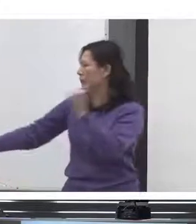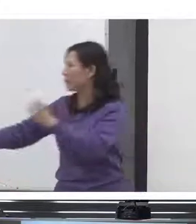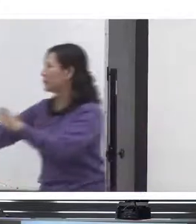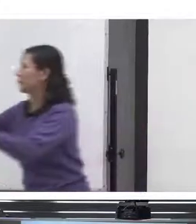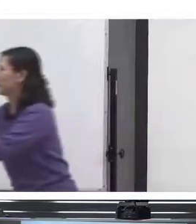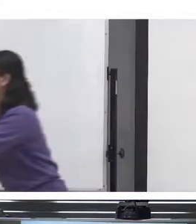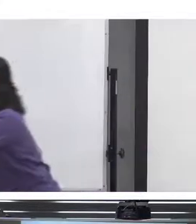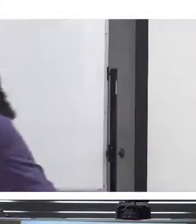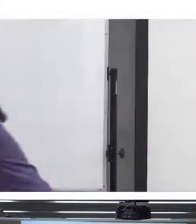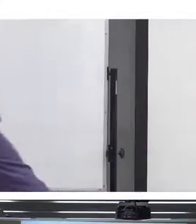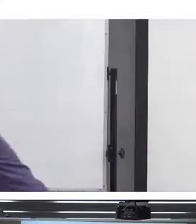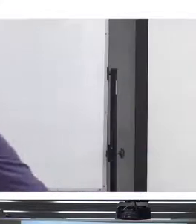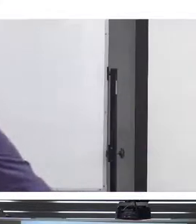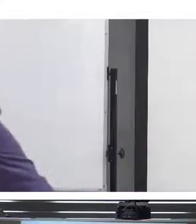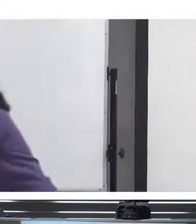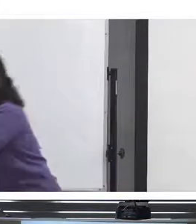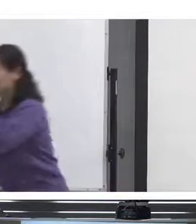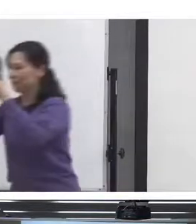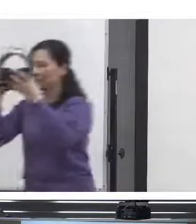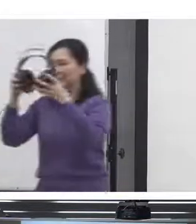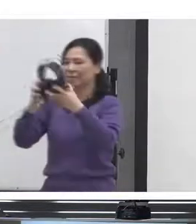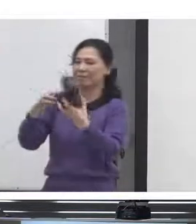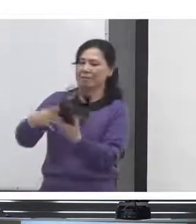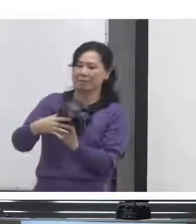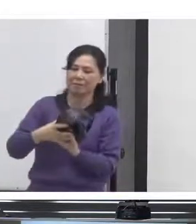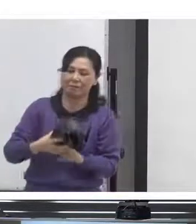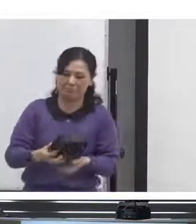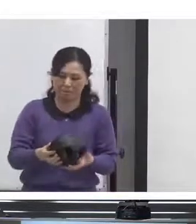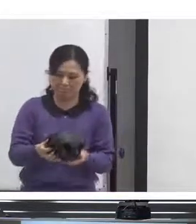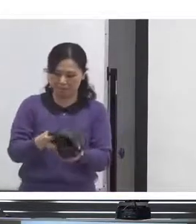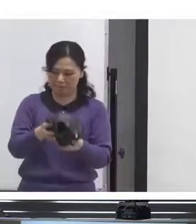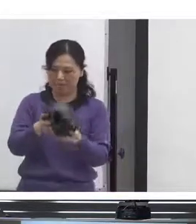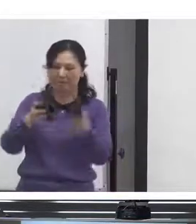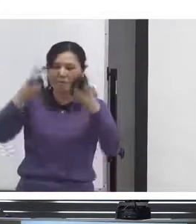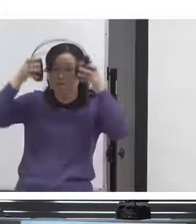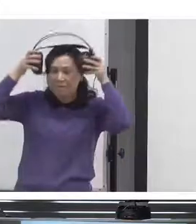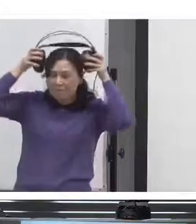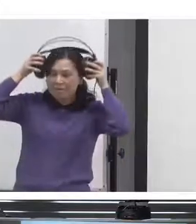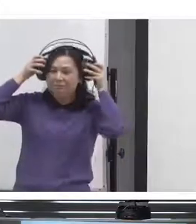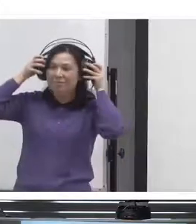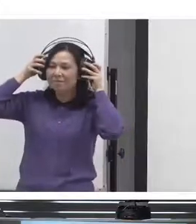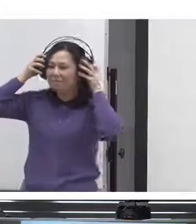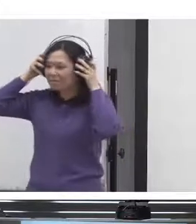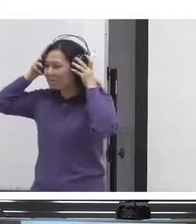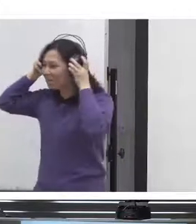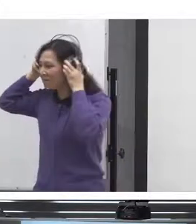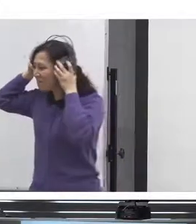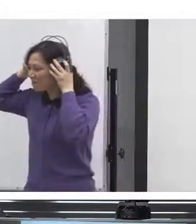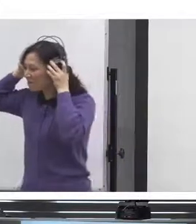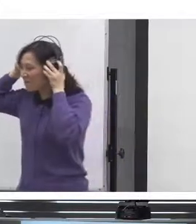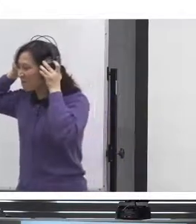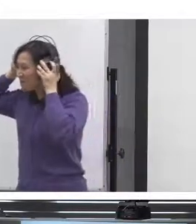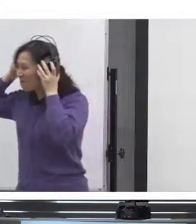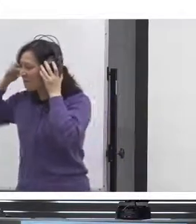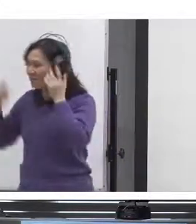our project, the Open City Toolkit for Integrated Urban Development, or as we like to call it in short,